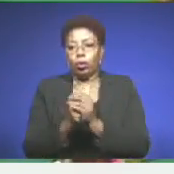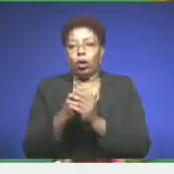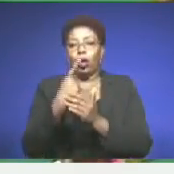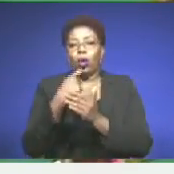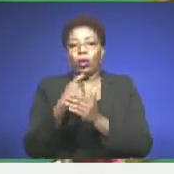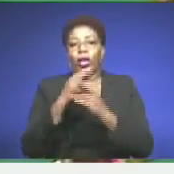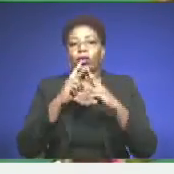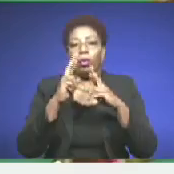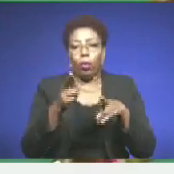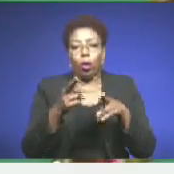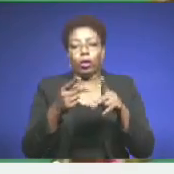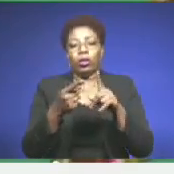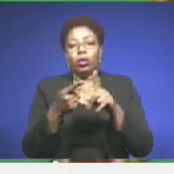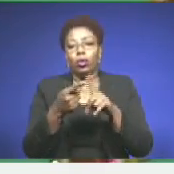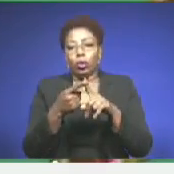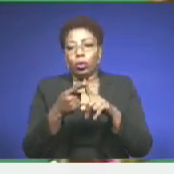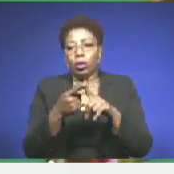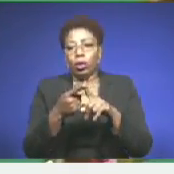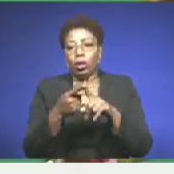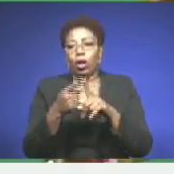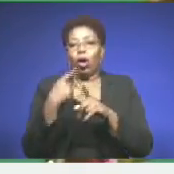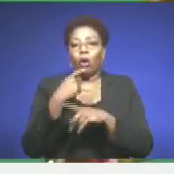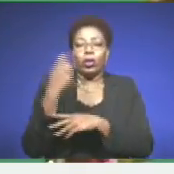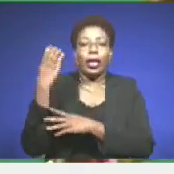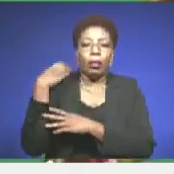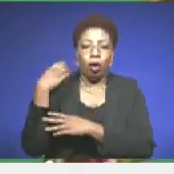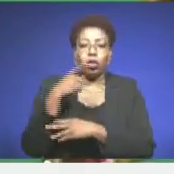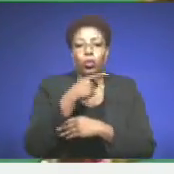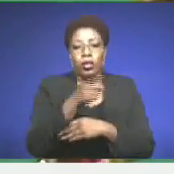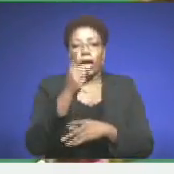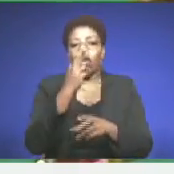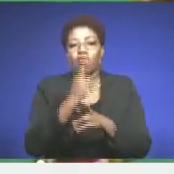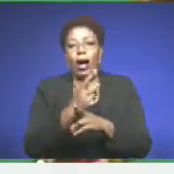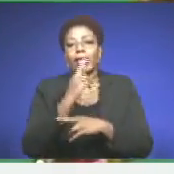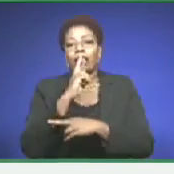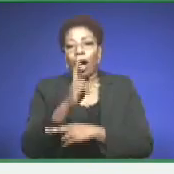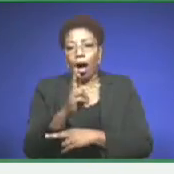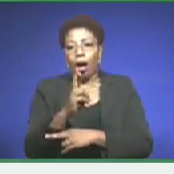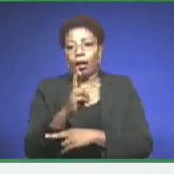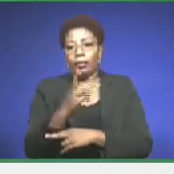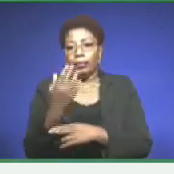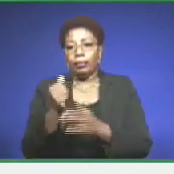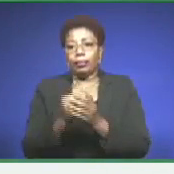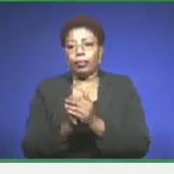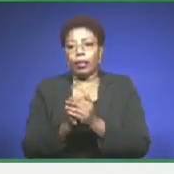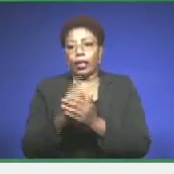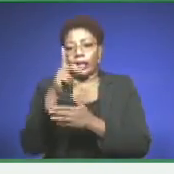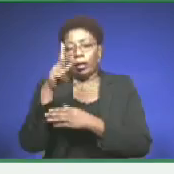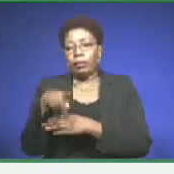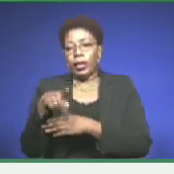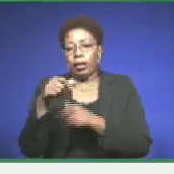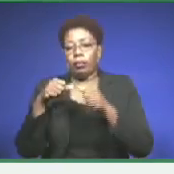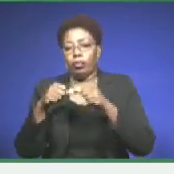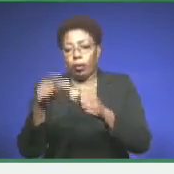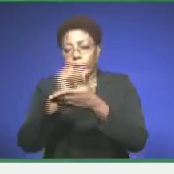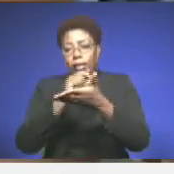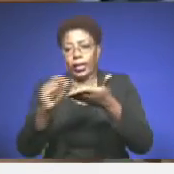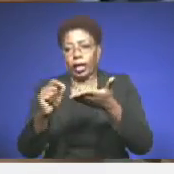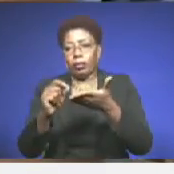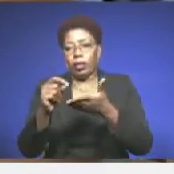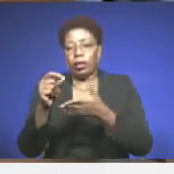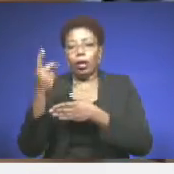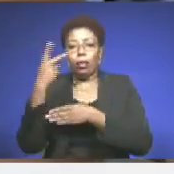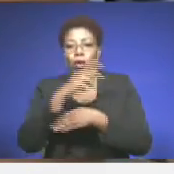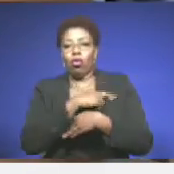they're supposed to be reporting to, what their rights are, what their privileges are. Deputy Permanent Secretary Sharon Pratt-Roll explained